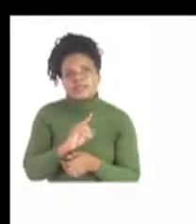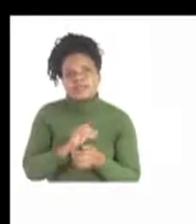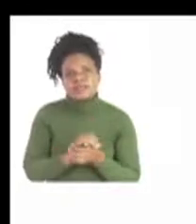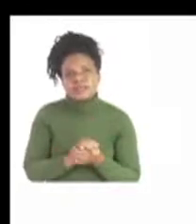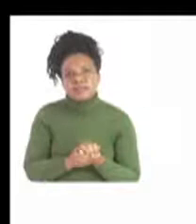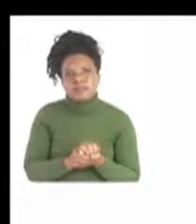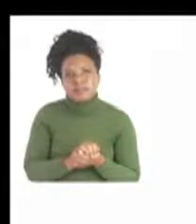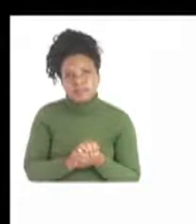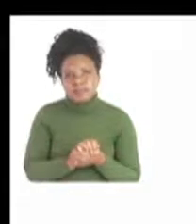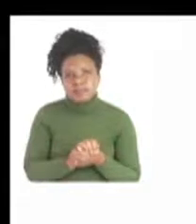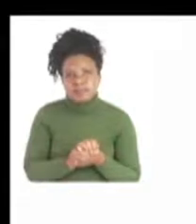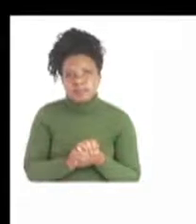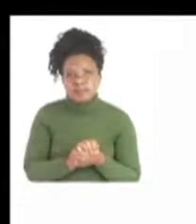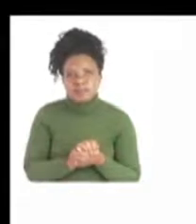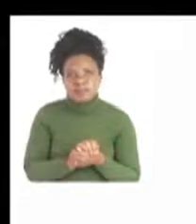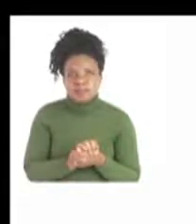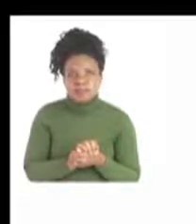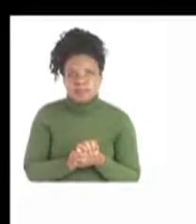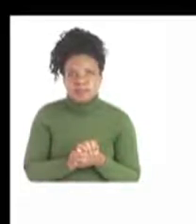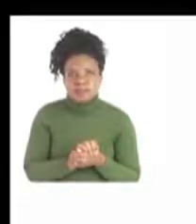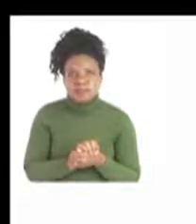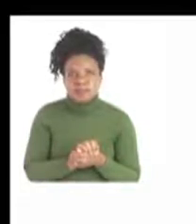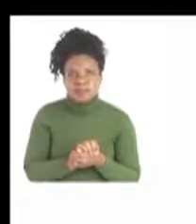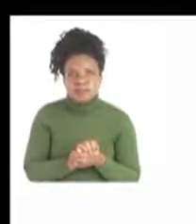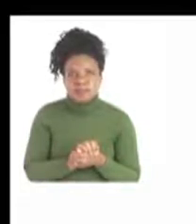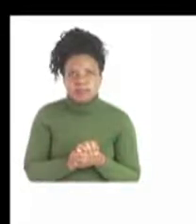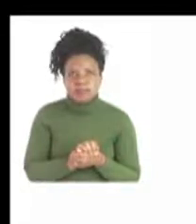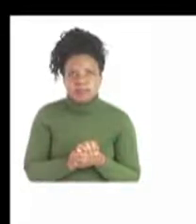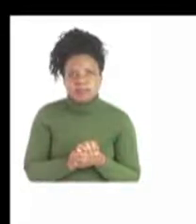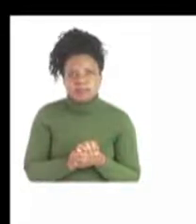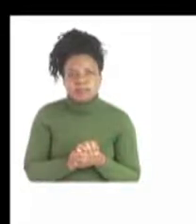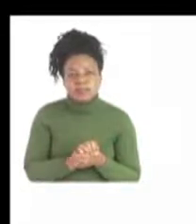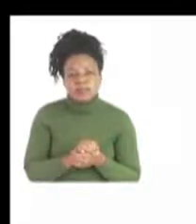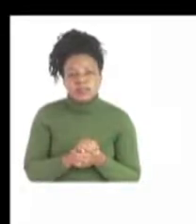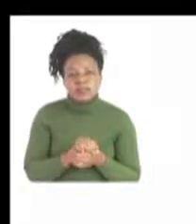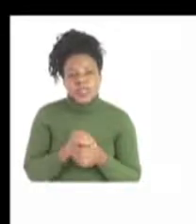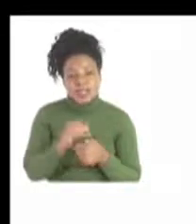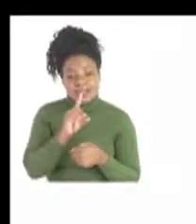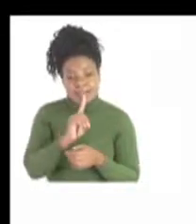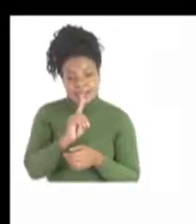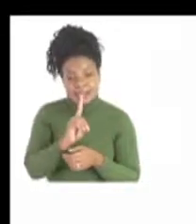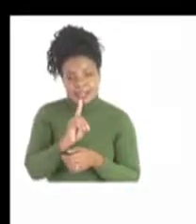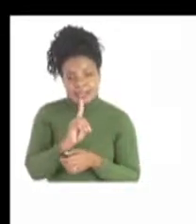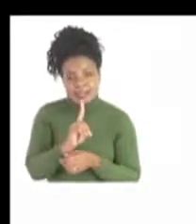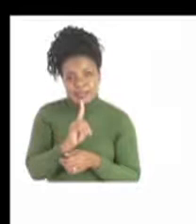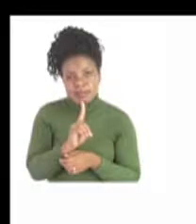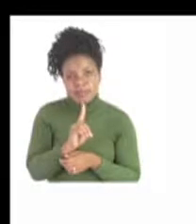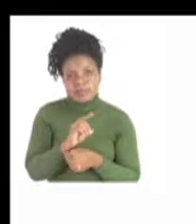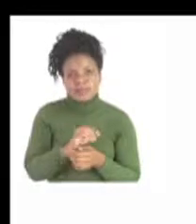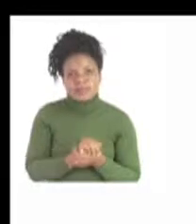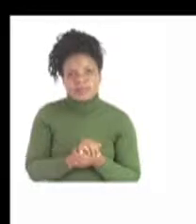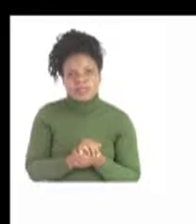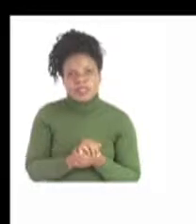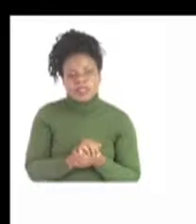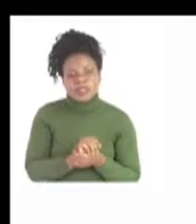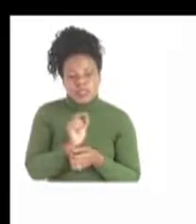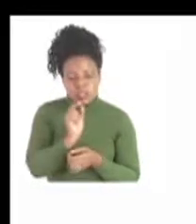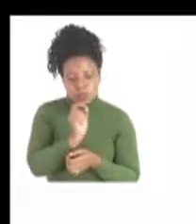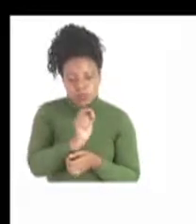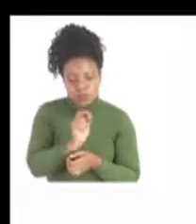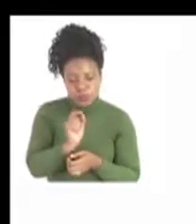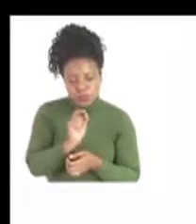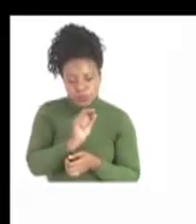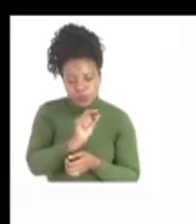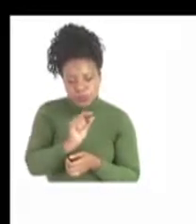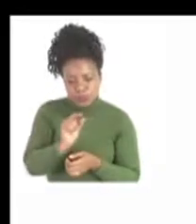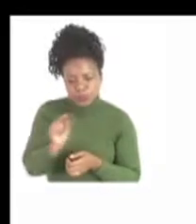and finish the sentences on your own. Can you just quickly take a look at number D? It